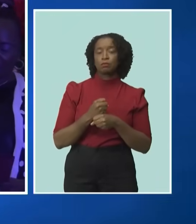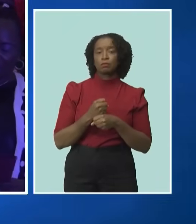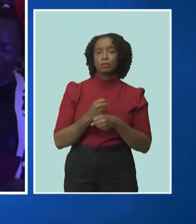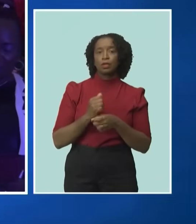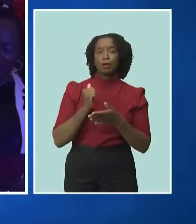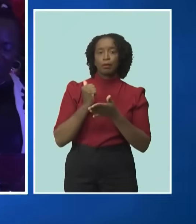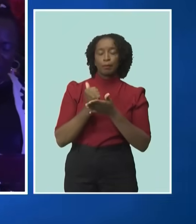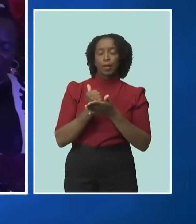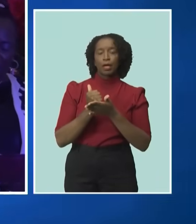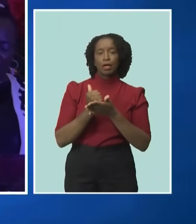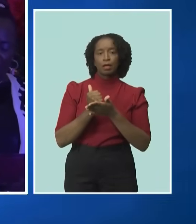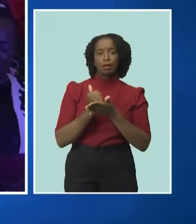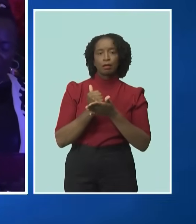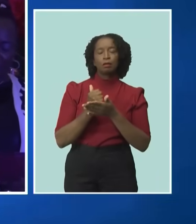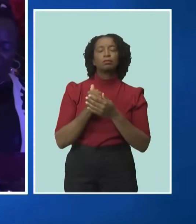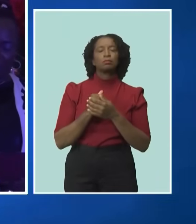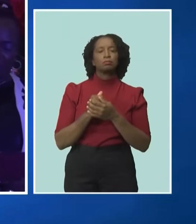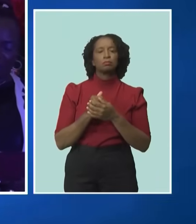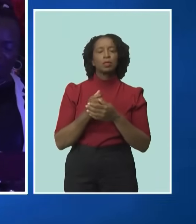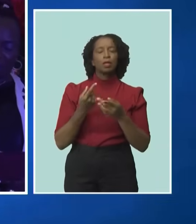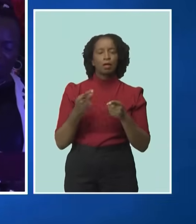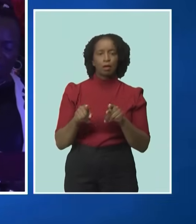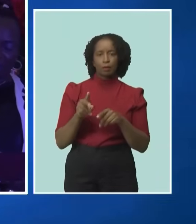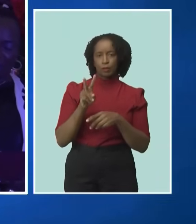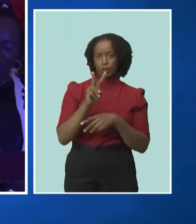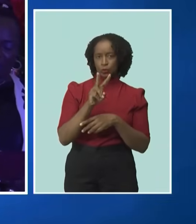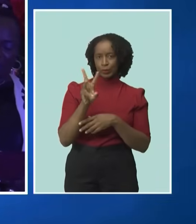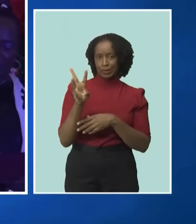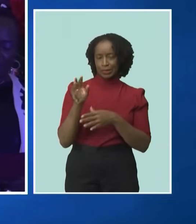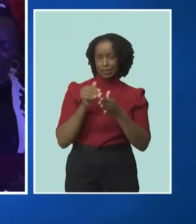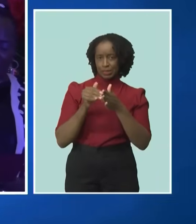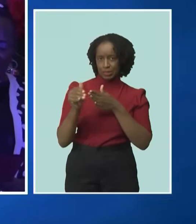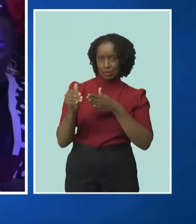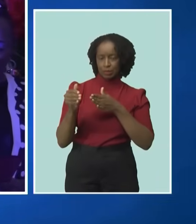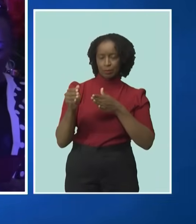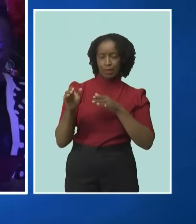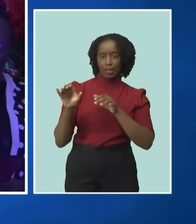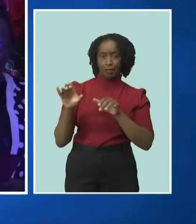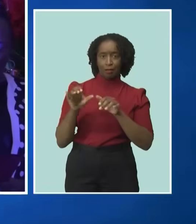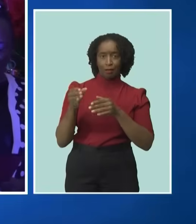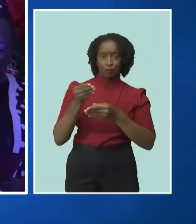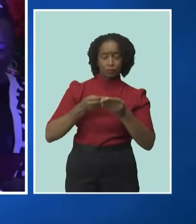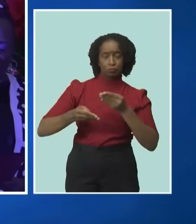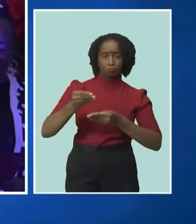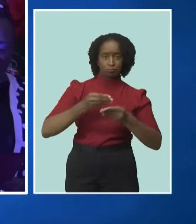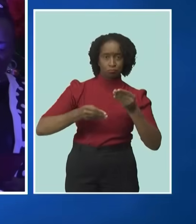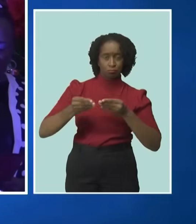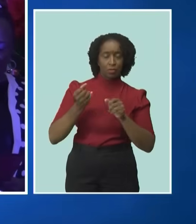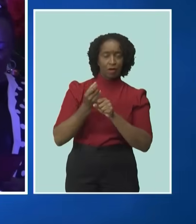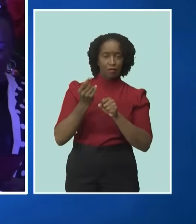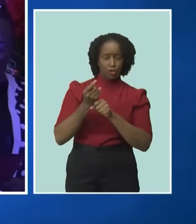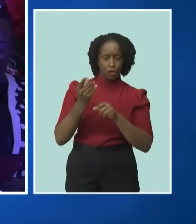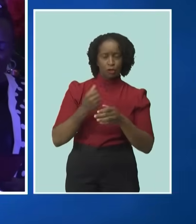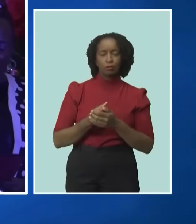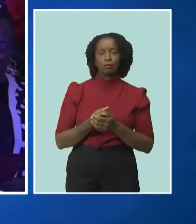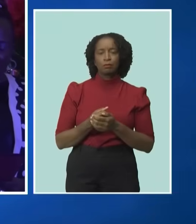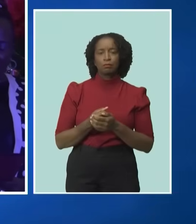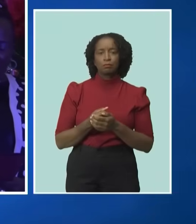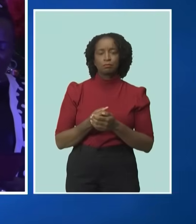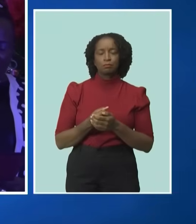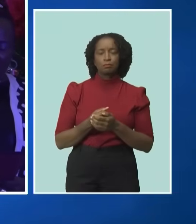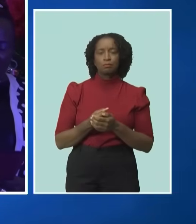from 26 million transactions per year to, we ended fiscal 24